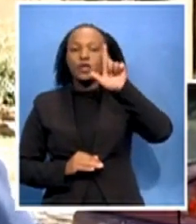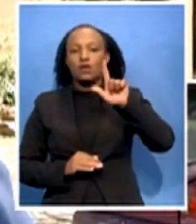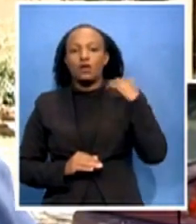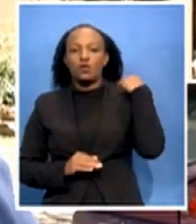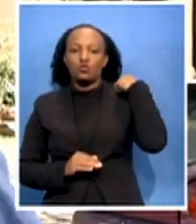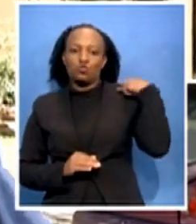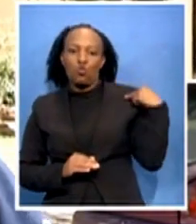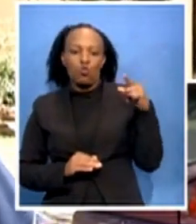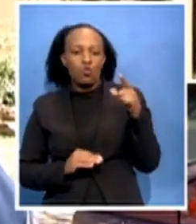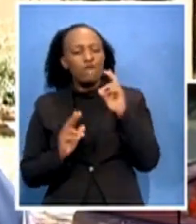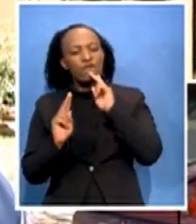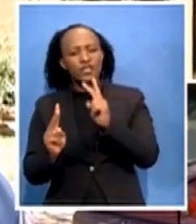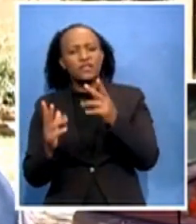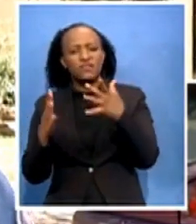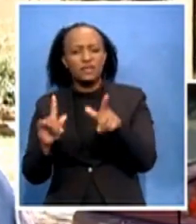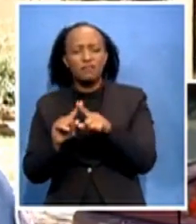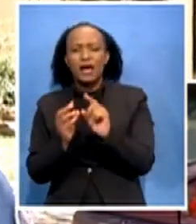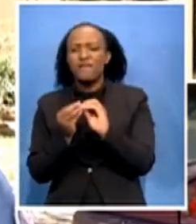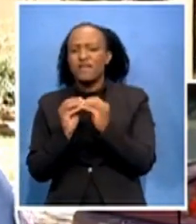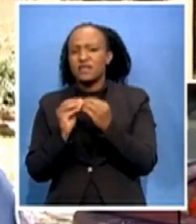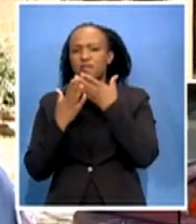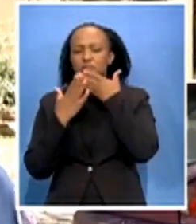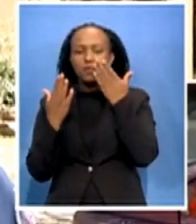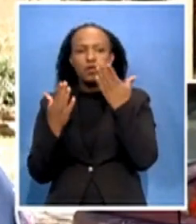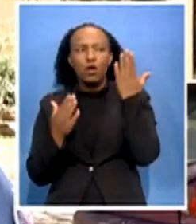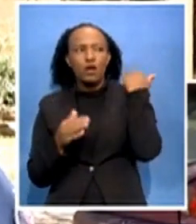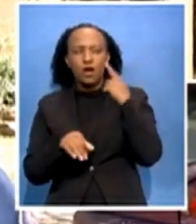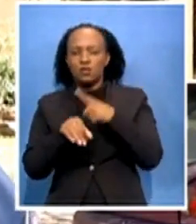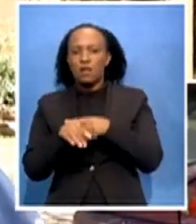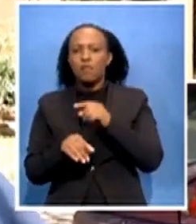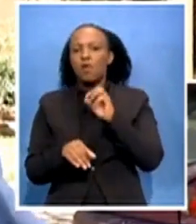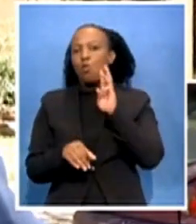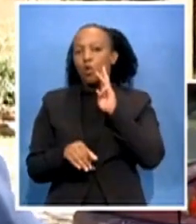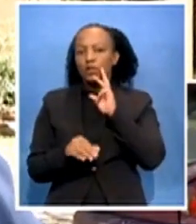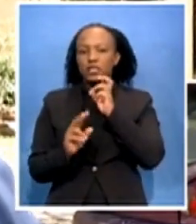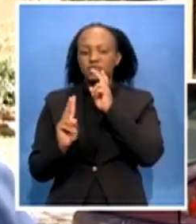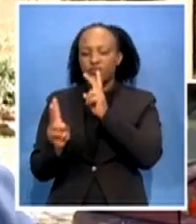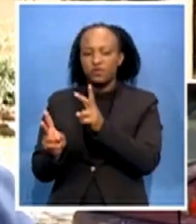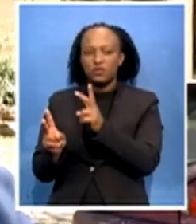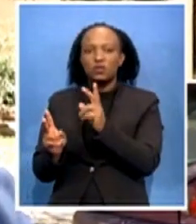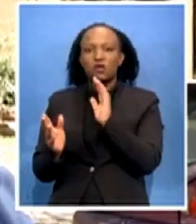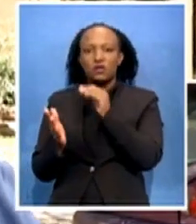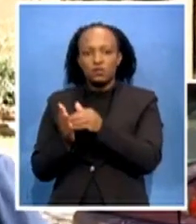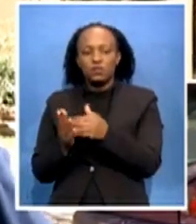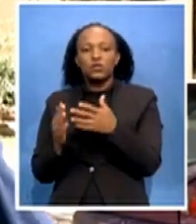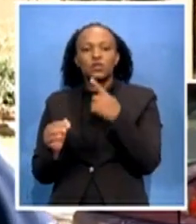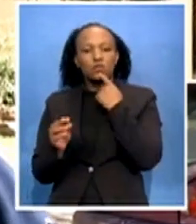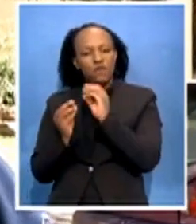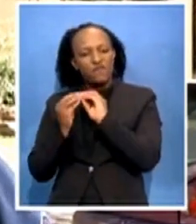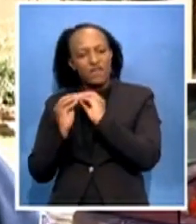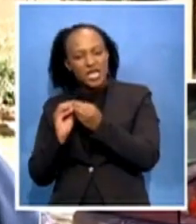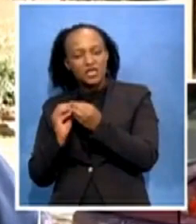of water, and she promised to invest an amount of 220 million so